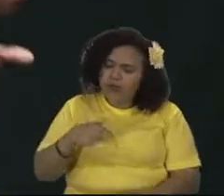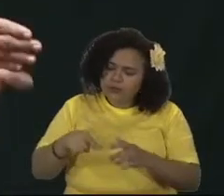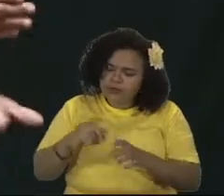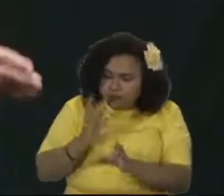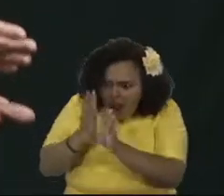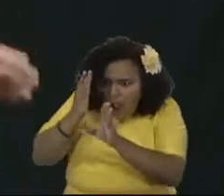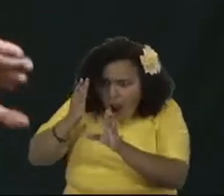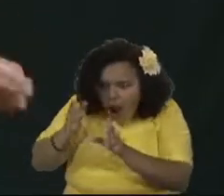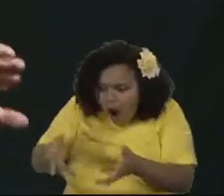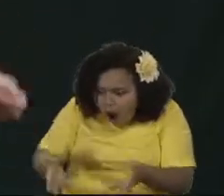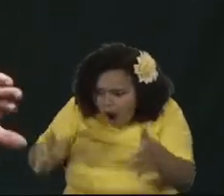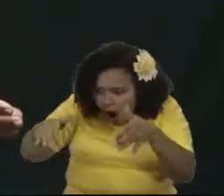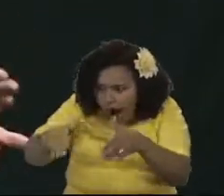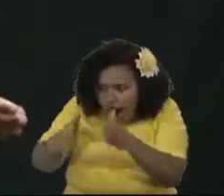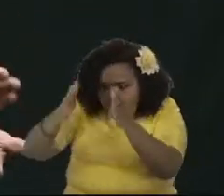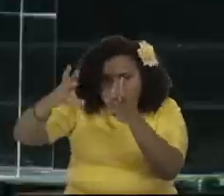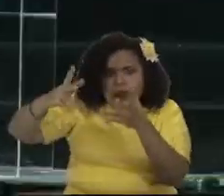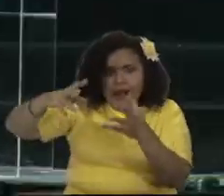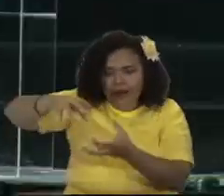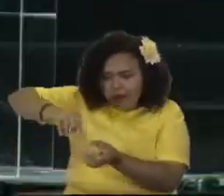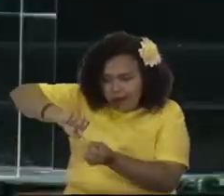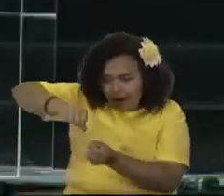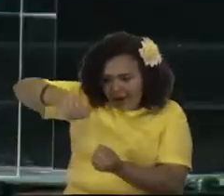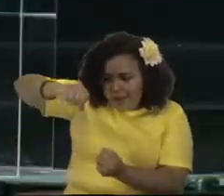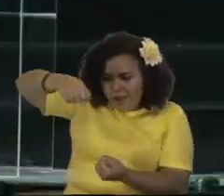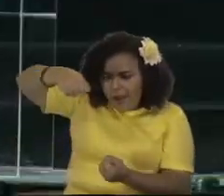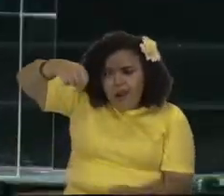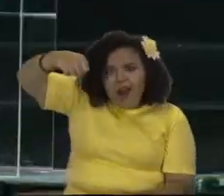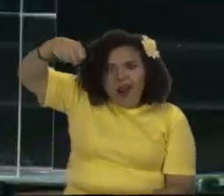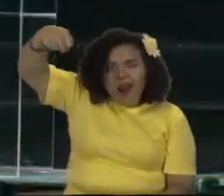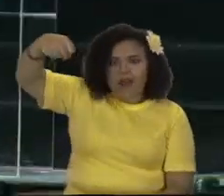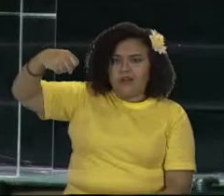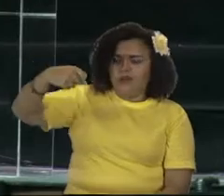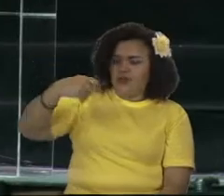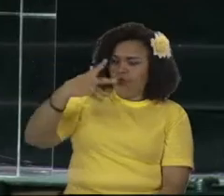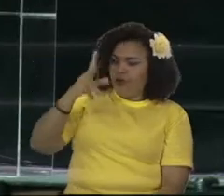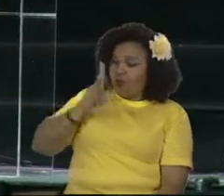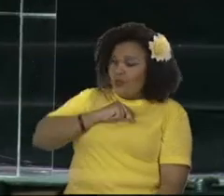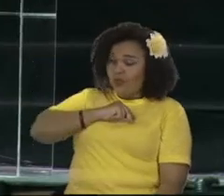And you know what is that? The same way as our Bible it is.